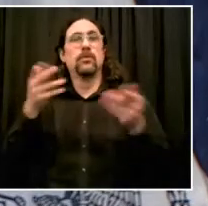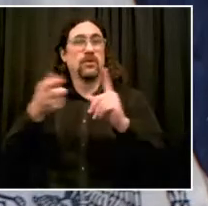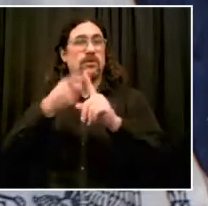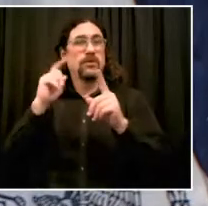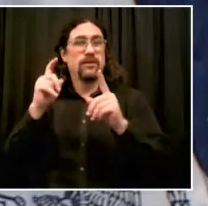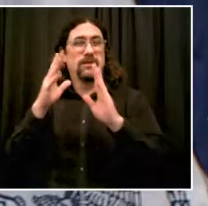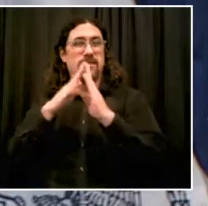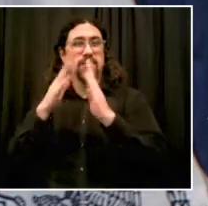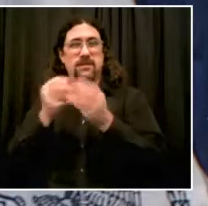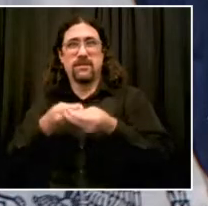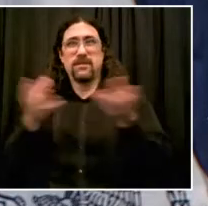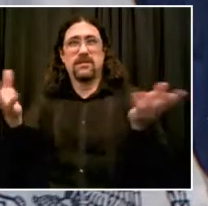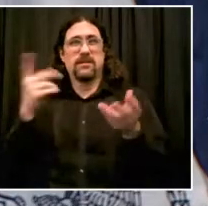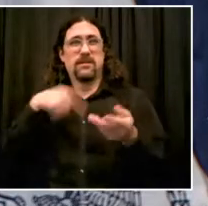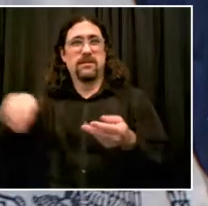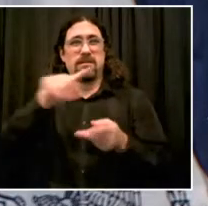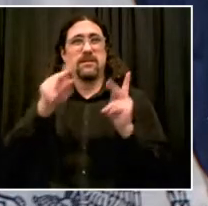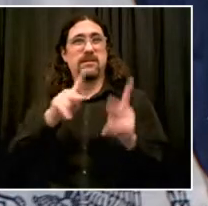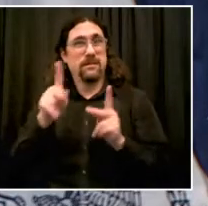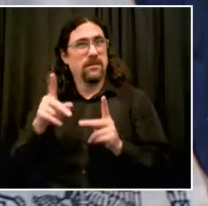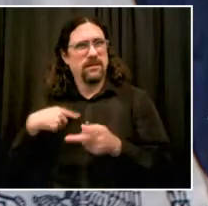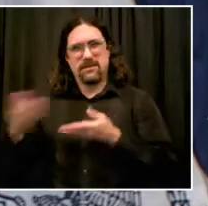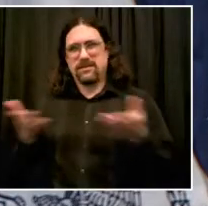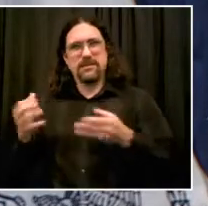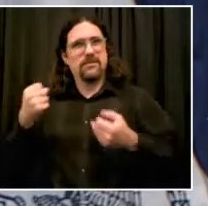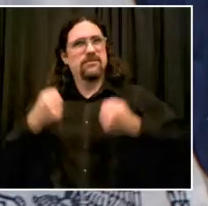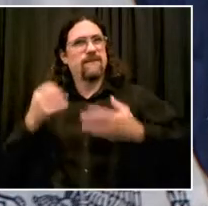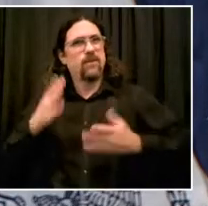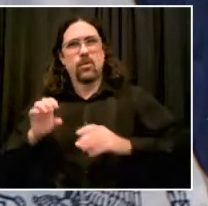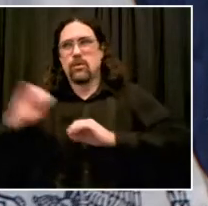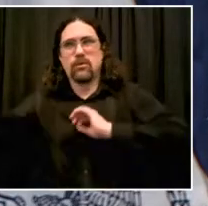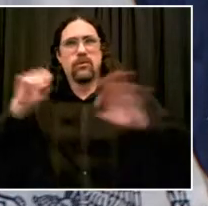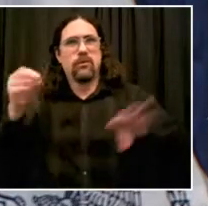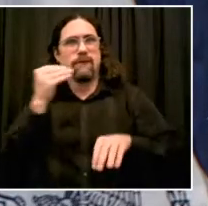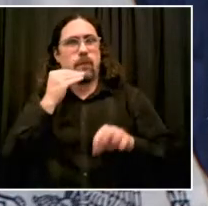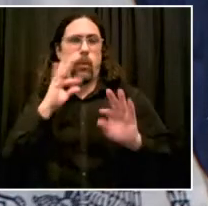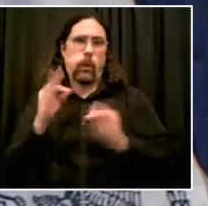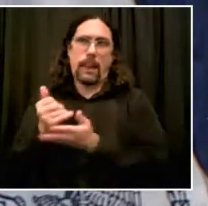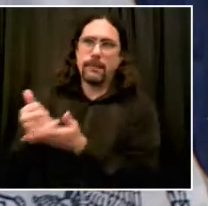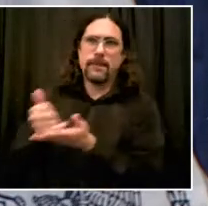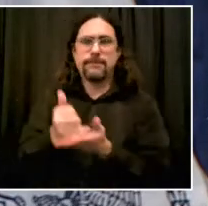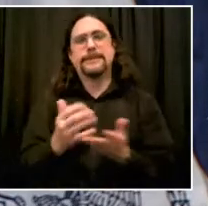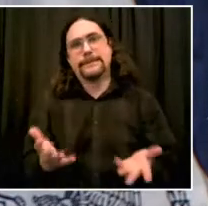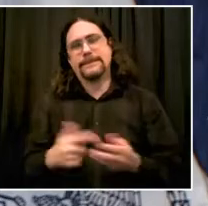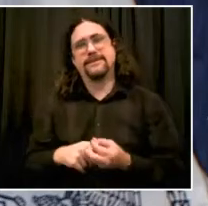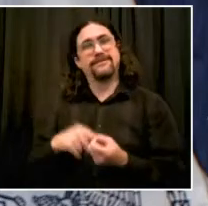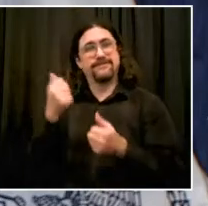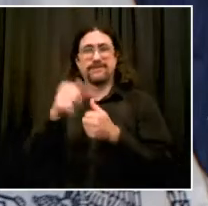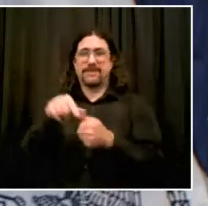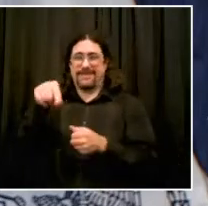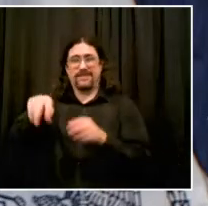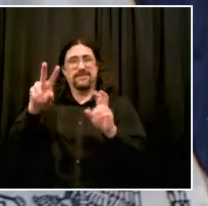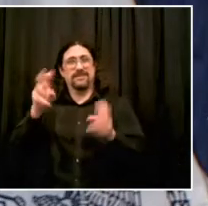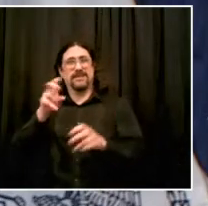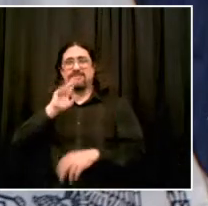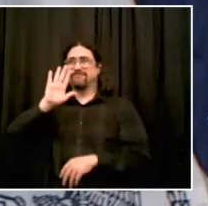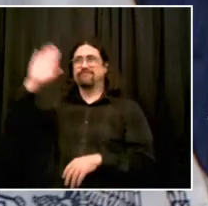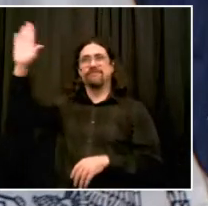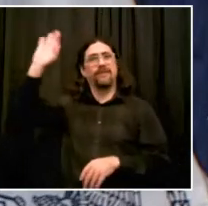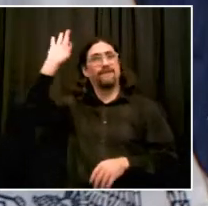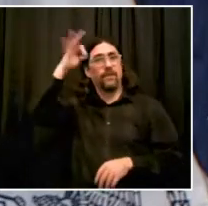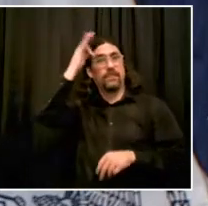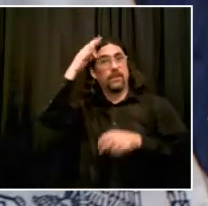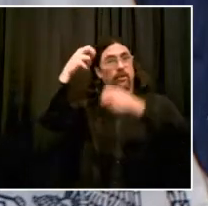If there is a change in Washington, I think the notion of potentially getting some kind of bailout becomes a much more real possibility.